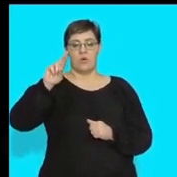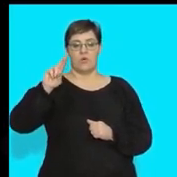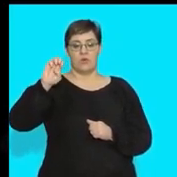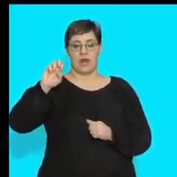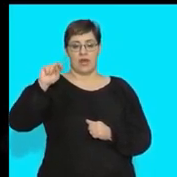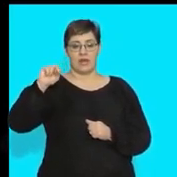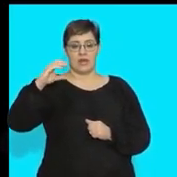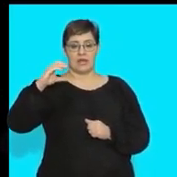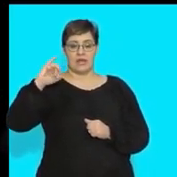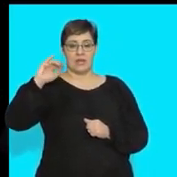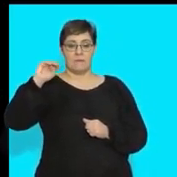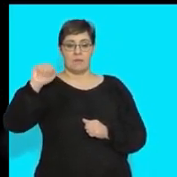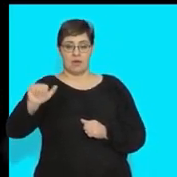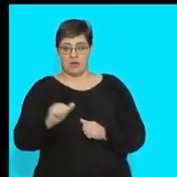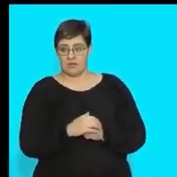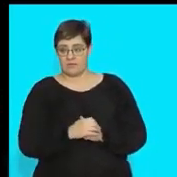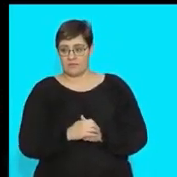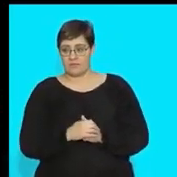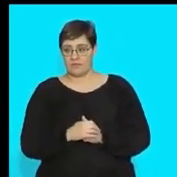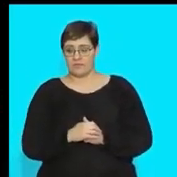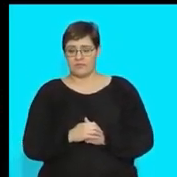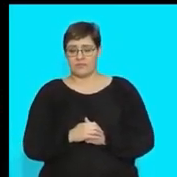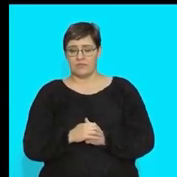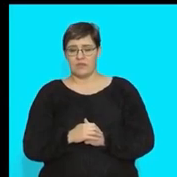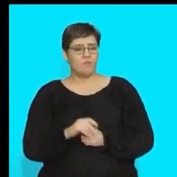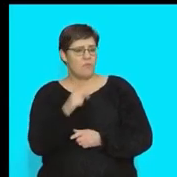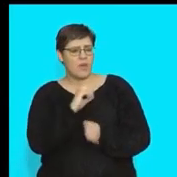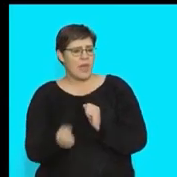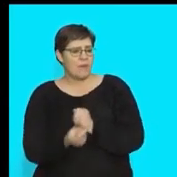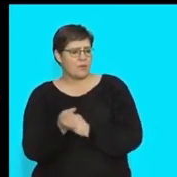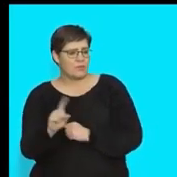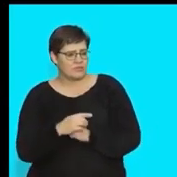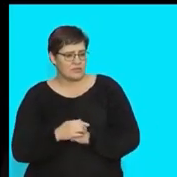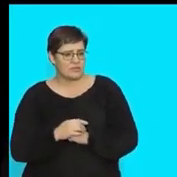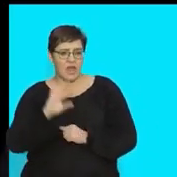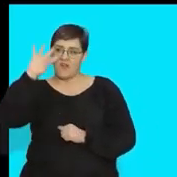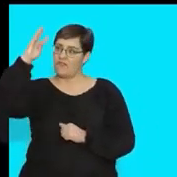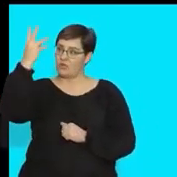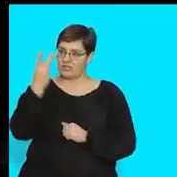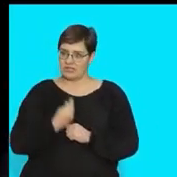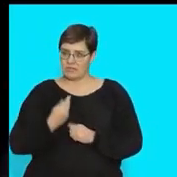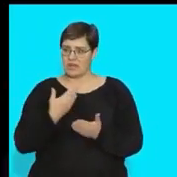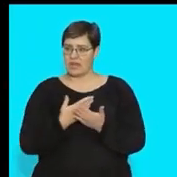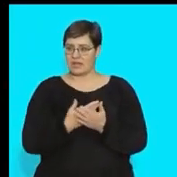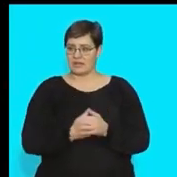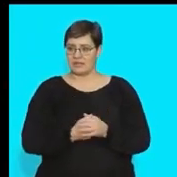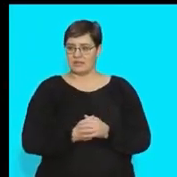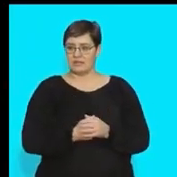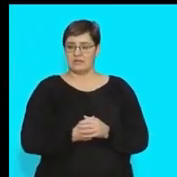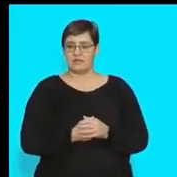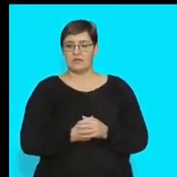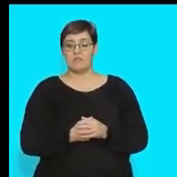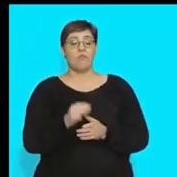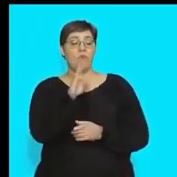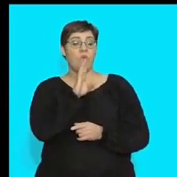chlorhynchoma. Okay, so what can happen here? They can photosynthesize. So we've got the water coming